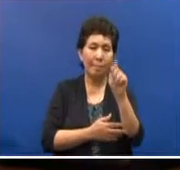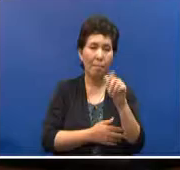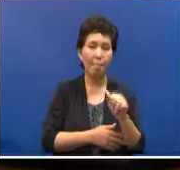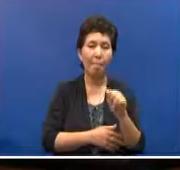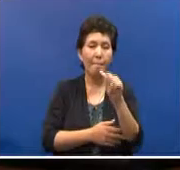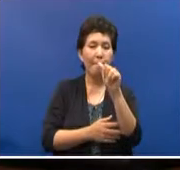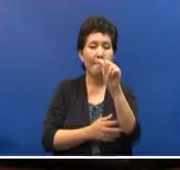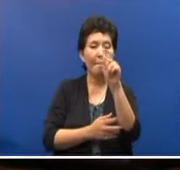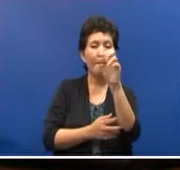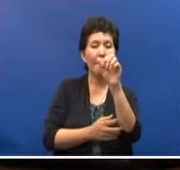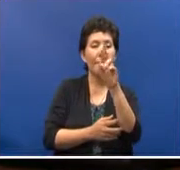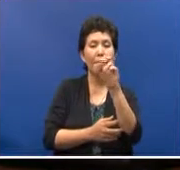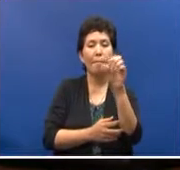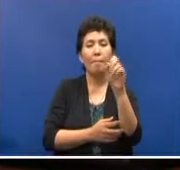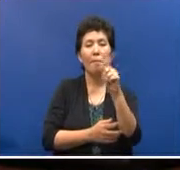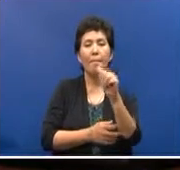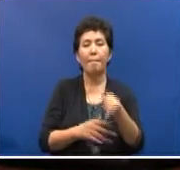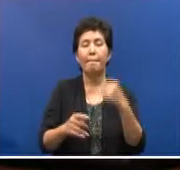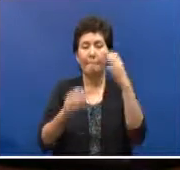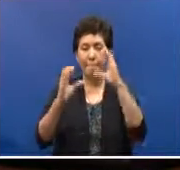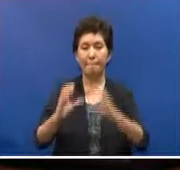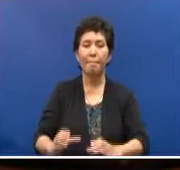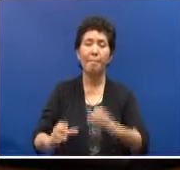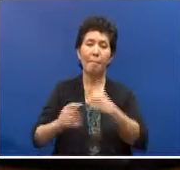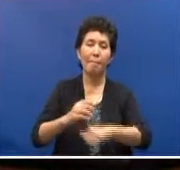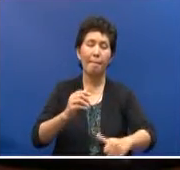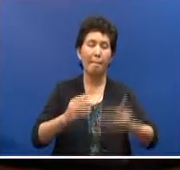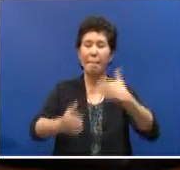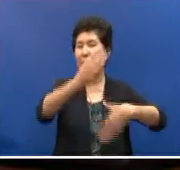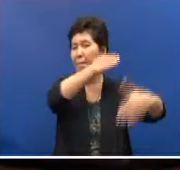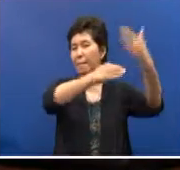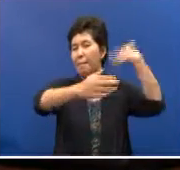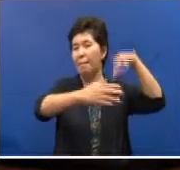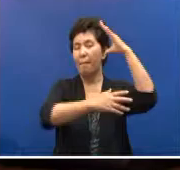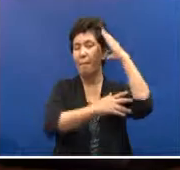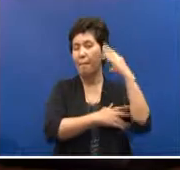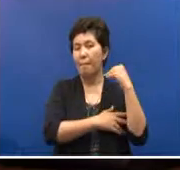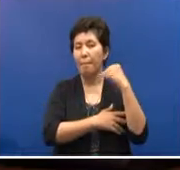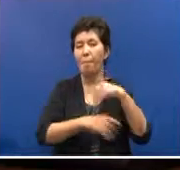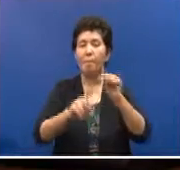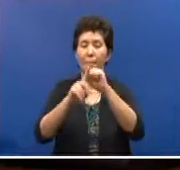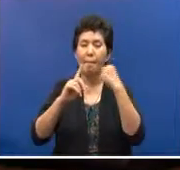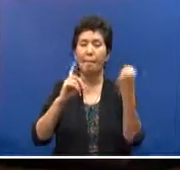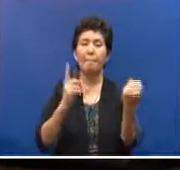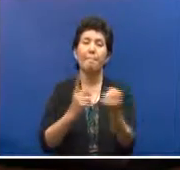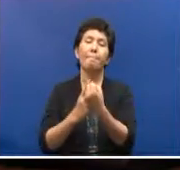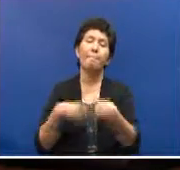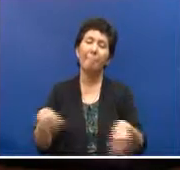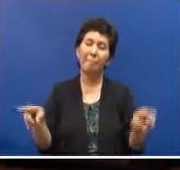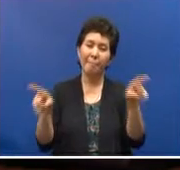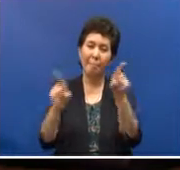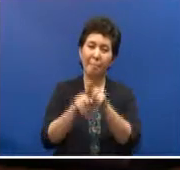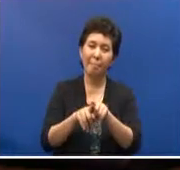widely held belief may have been formed due to past experiences, okay, through socialization or maybe also